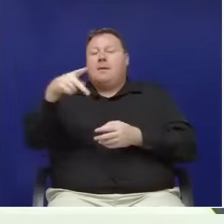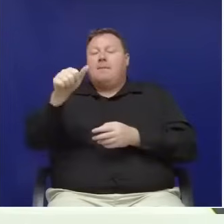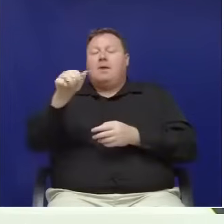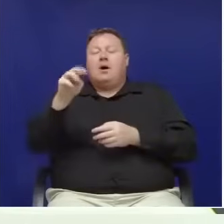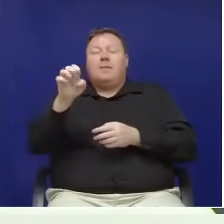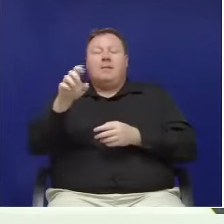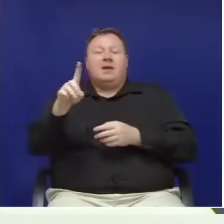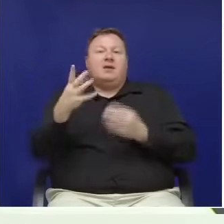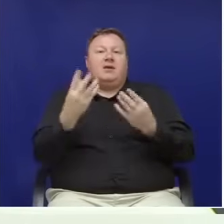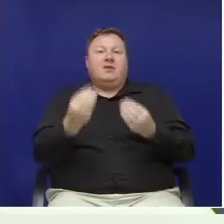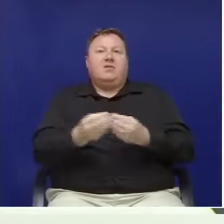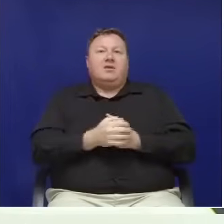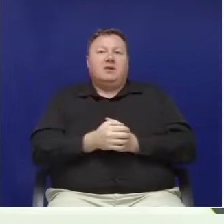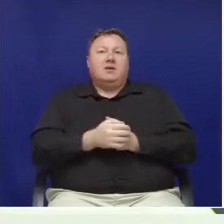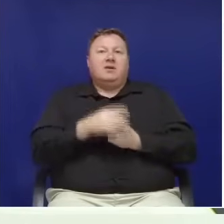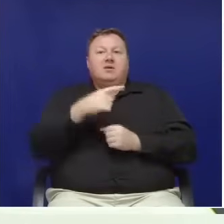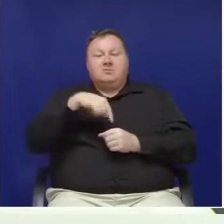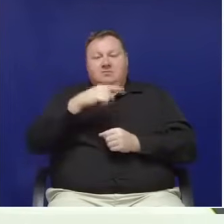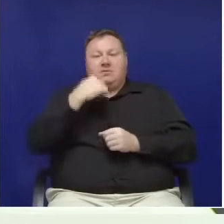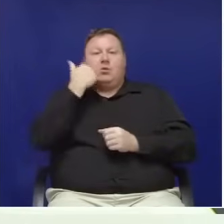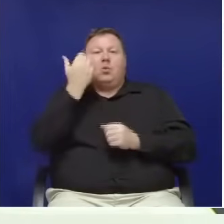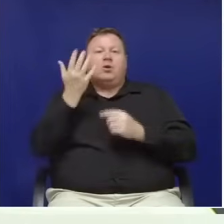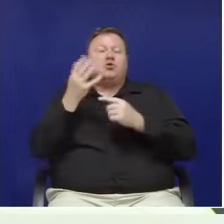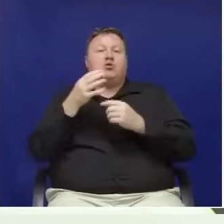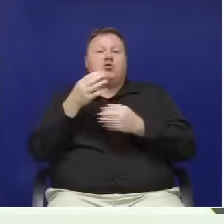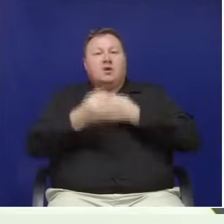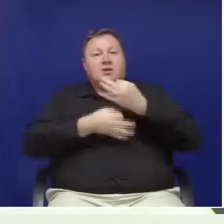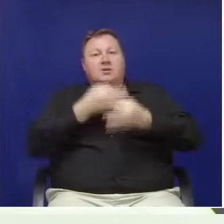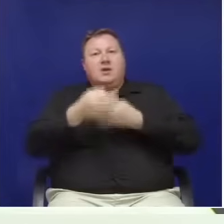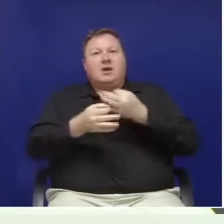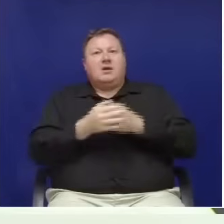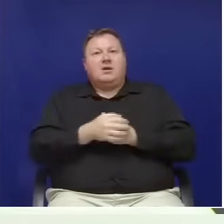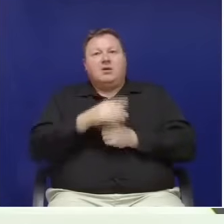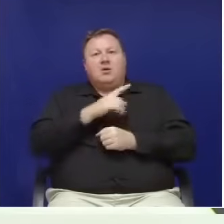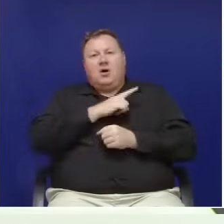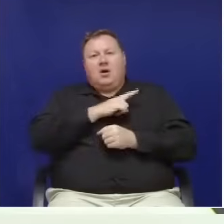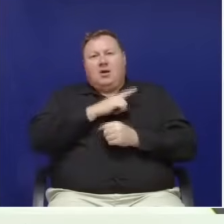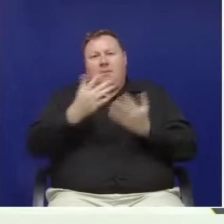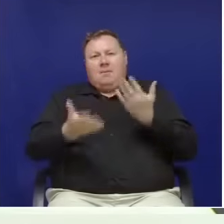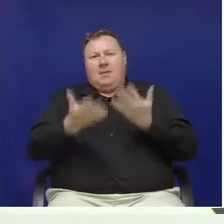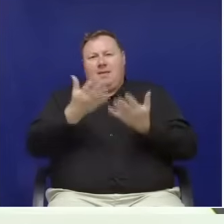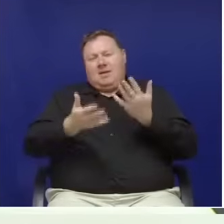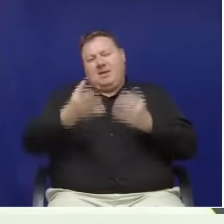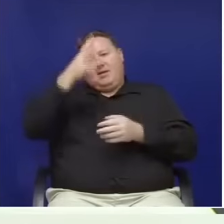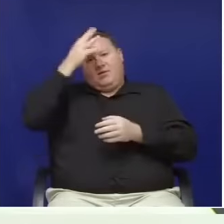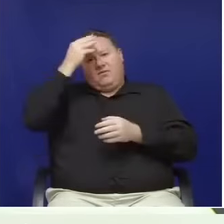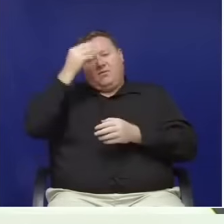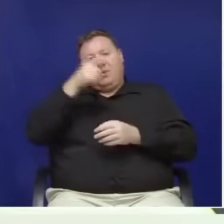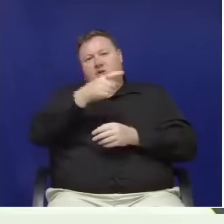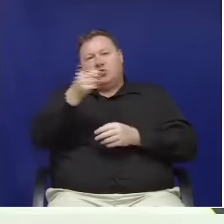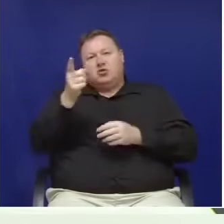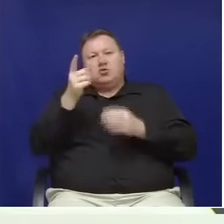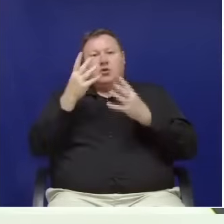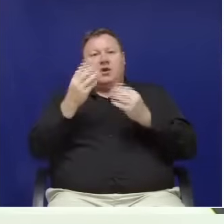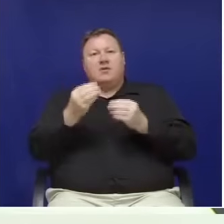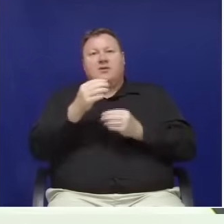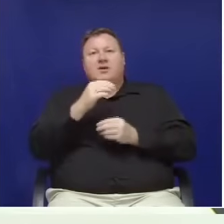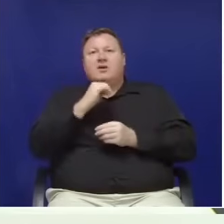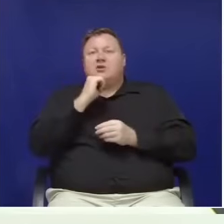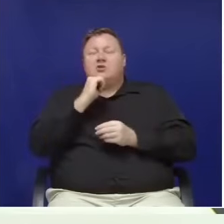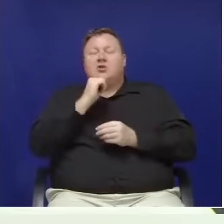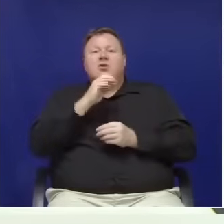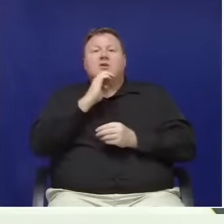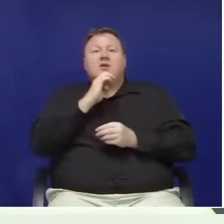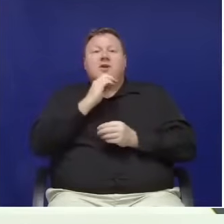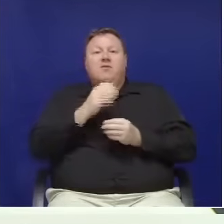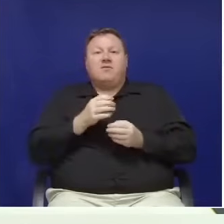I think that's what I wanted to explain, because I think maybe the information you got is not exactly what they have made in submission in writing to